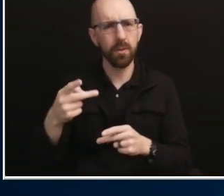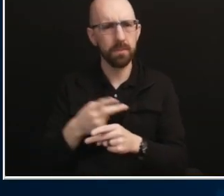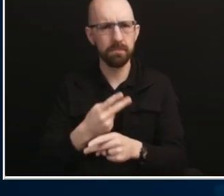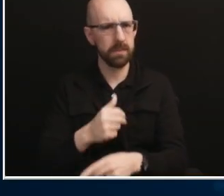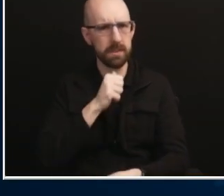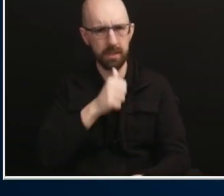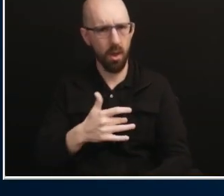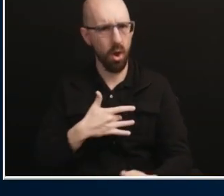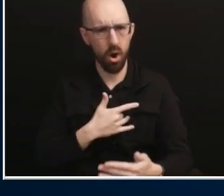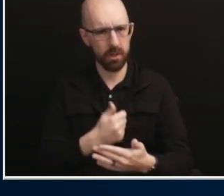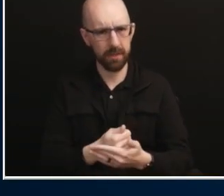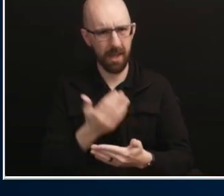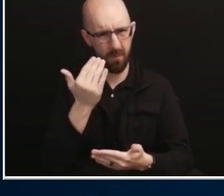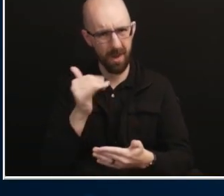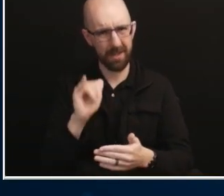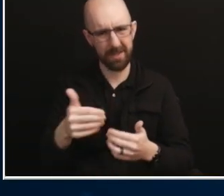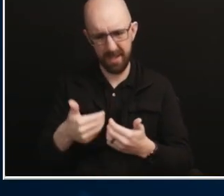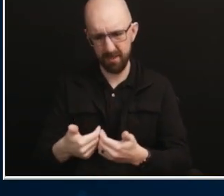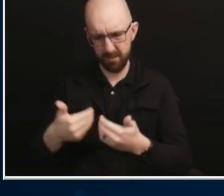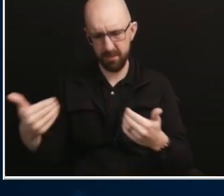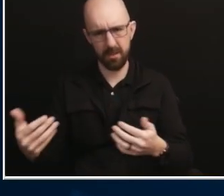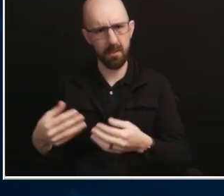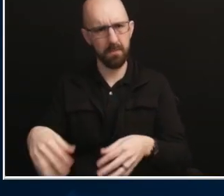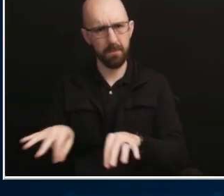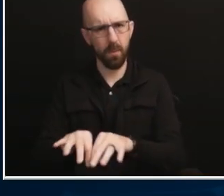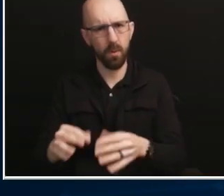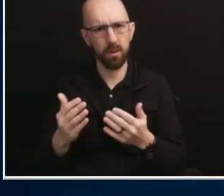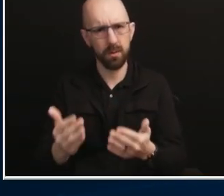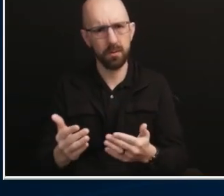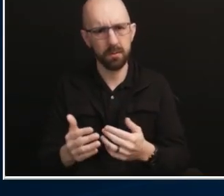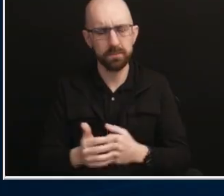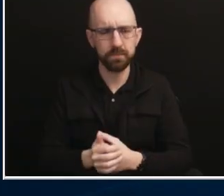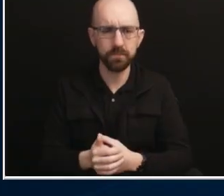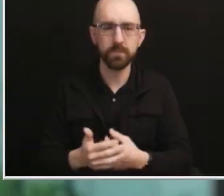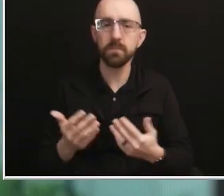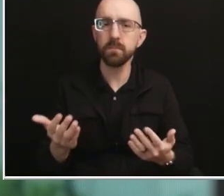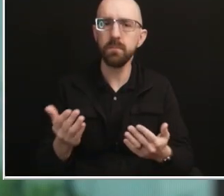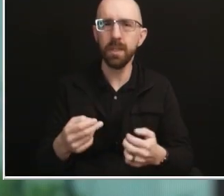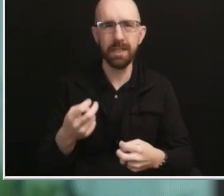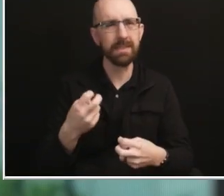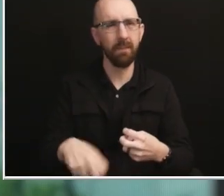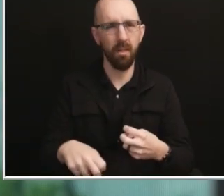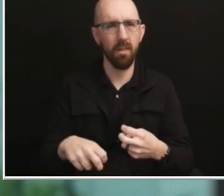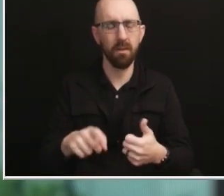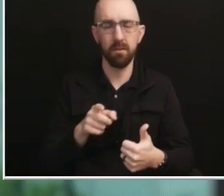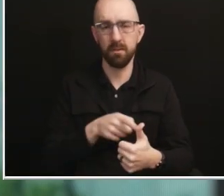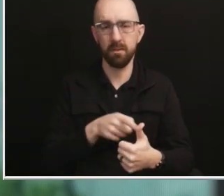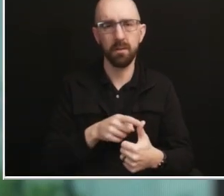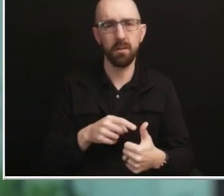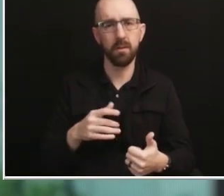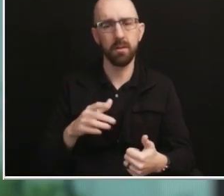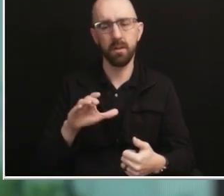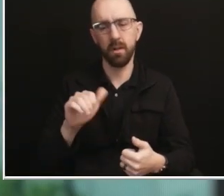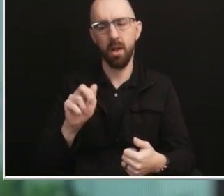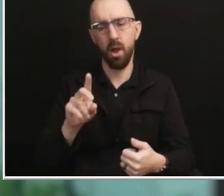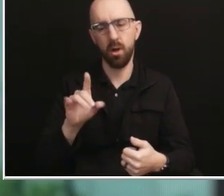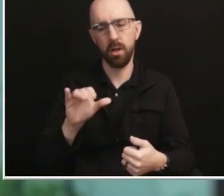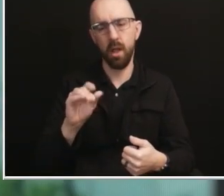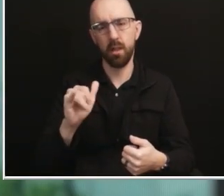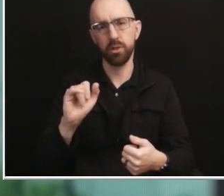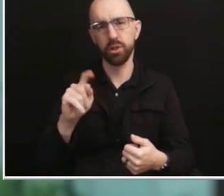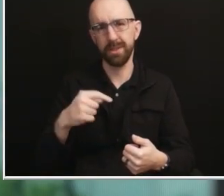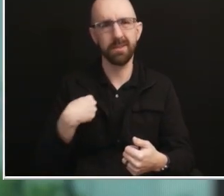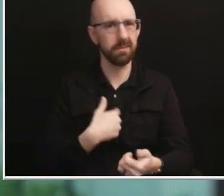that distinction so very important? So it's difficult. One is cardiologists, as we begin to understand this